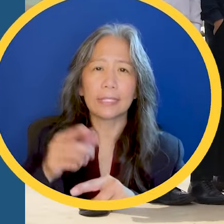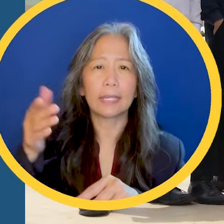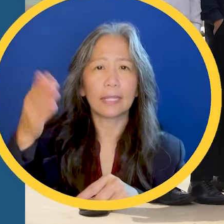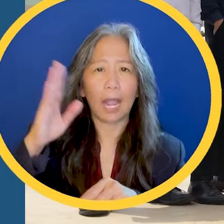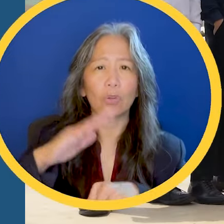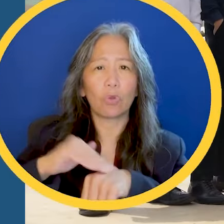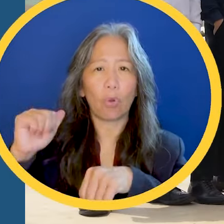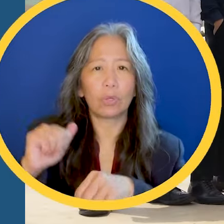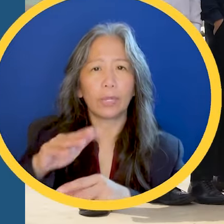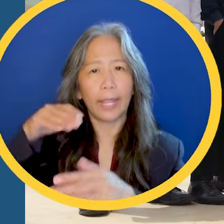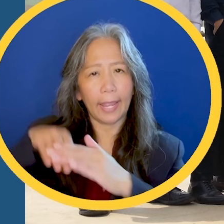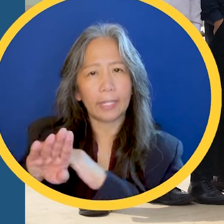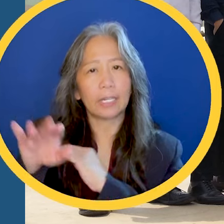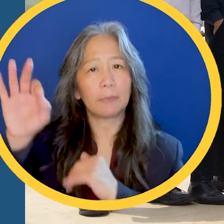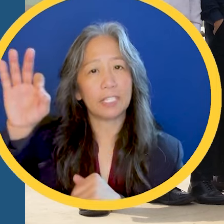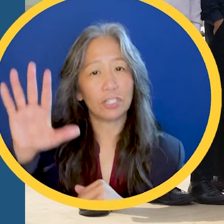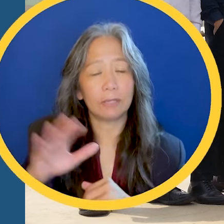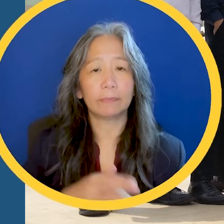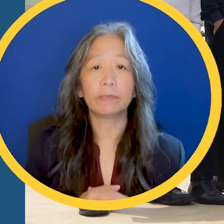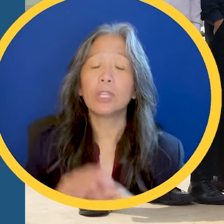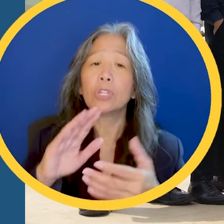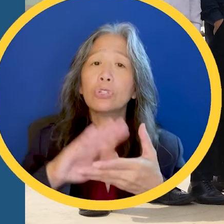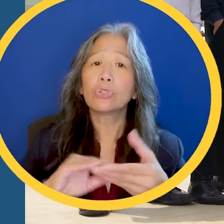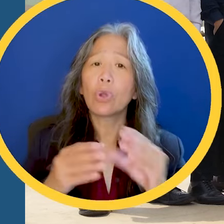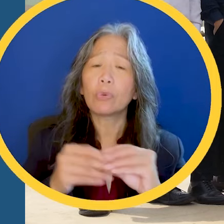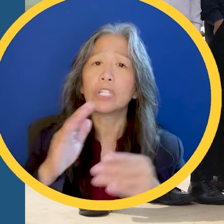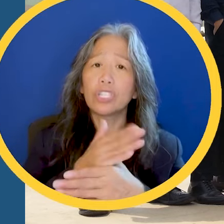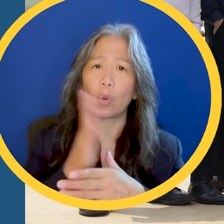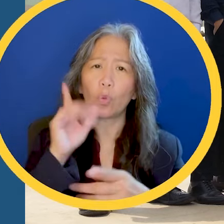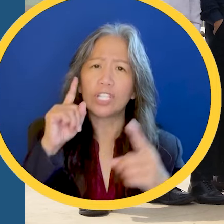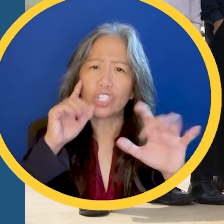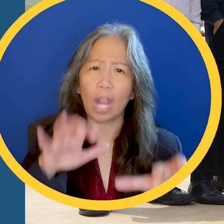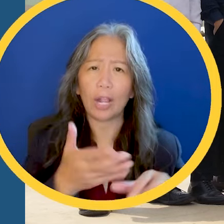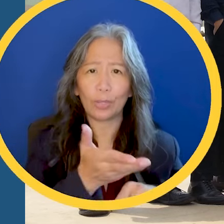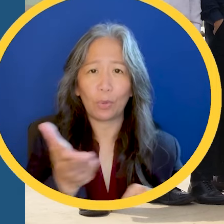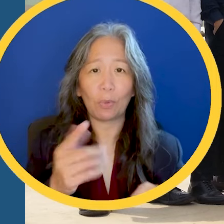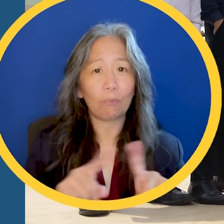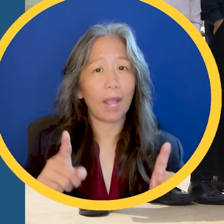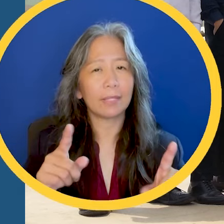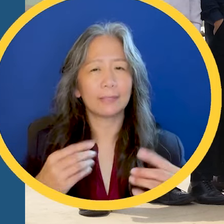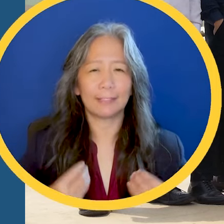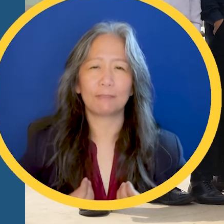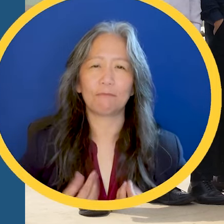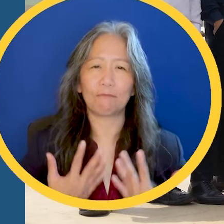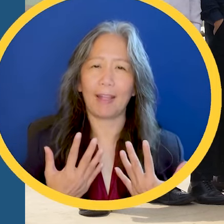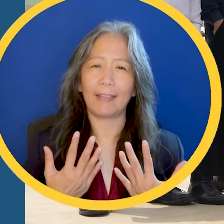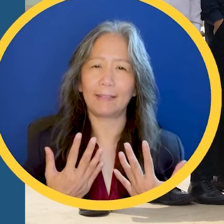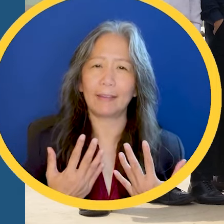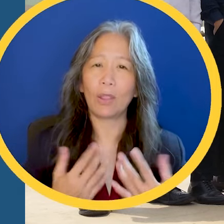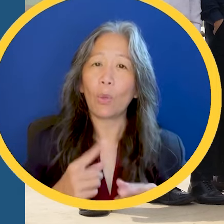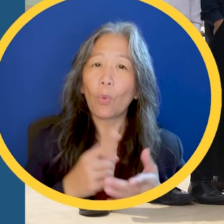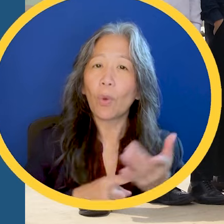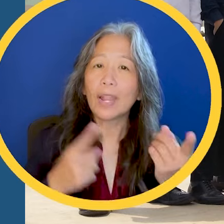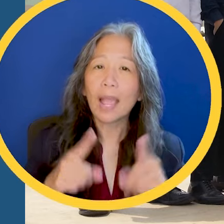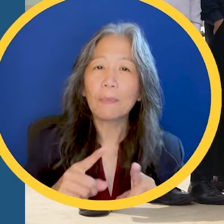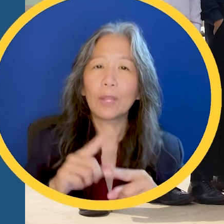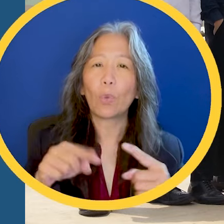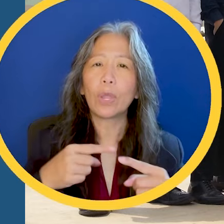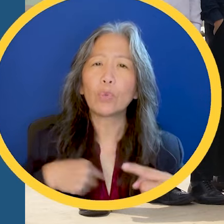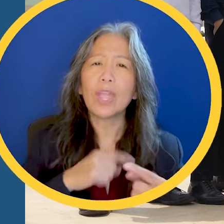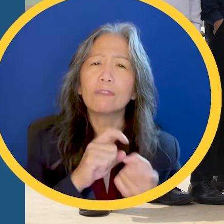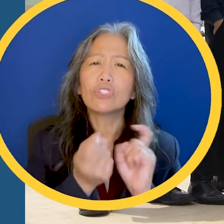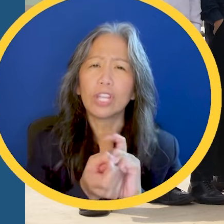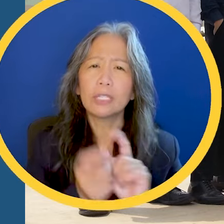to enter the holy ministry. The stories they will share may shock us, but certainly inspire us on what happens when